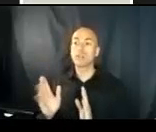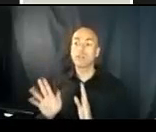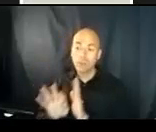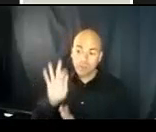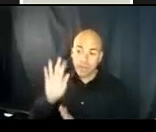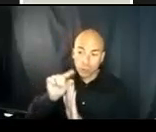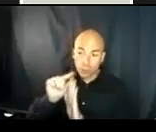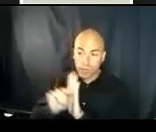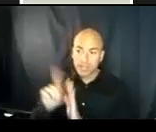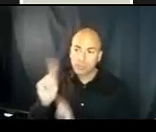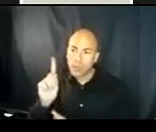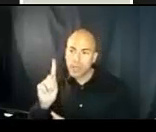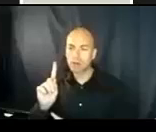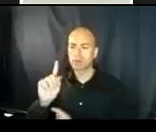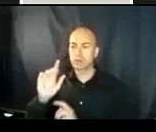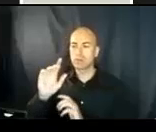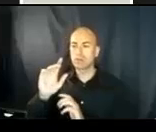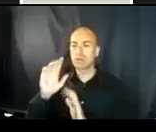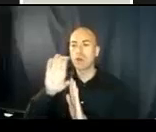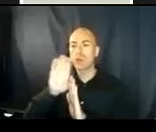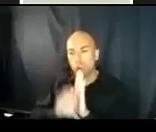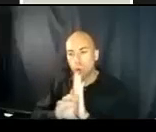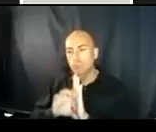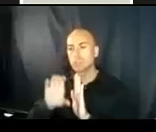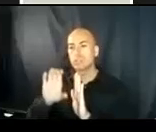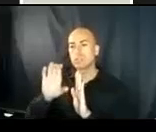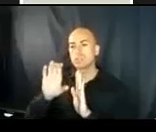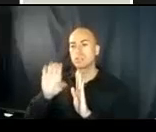get to the course syllabus. That first encounter